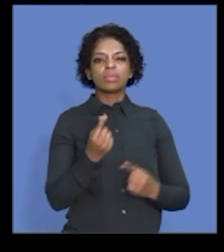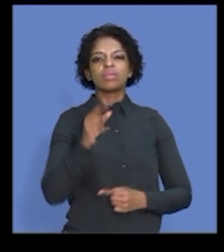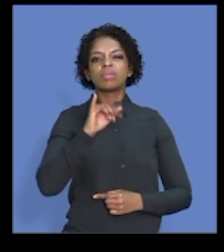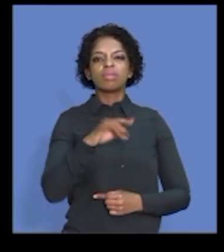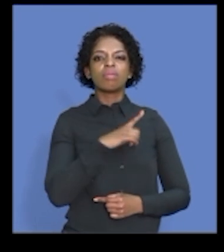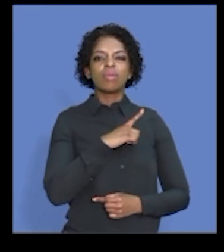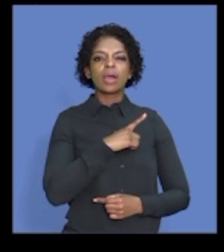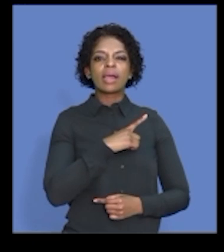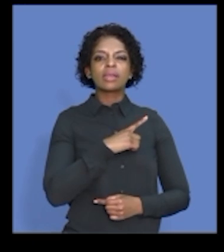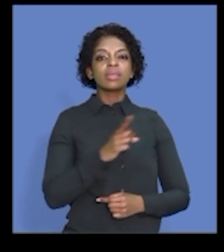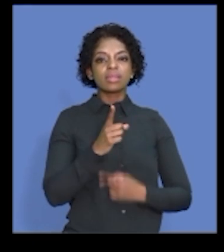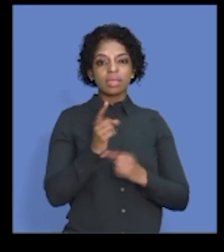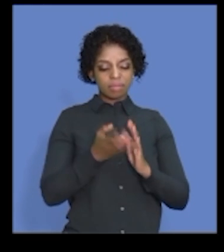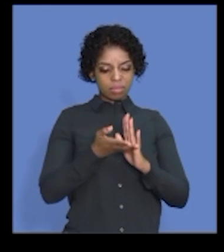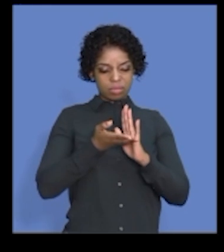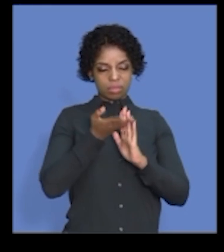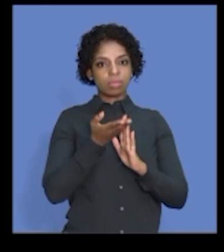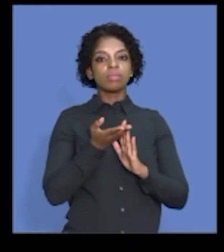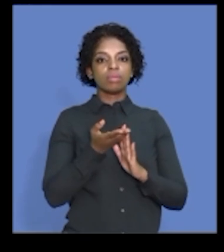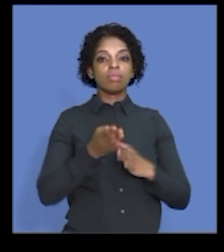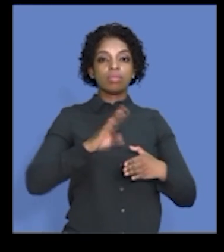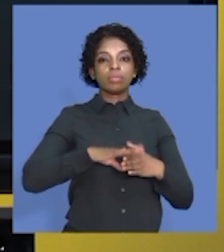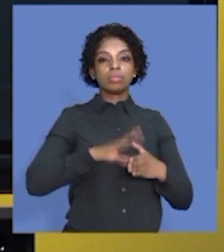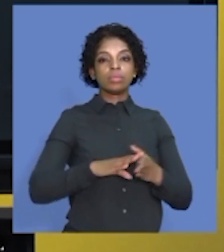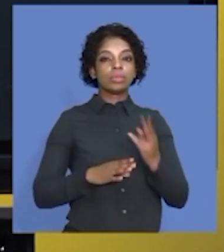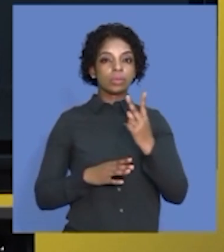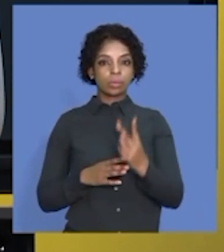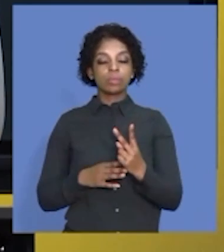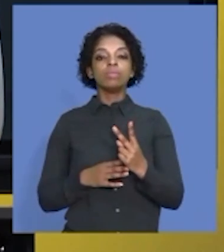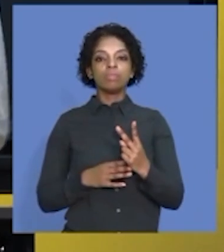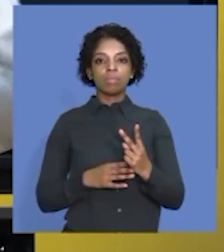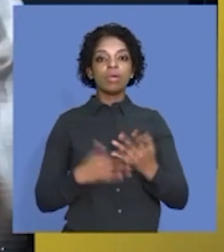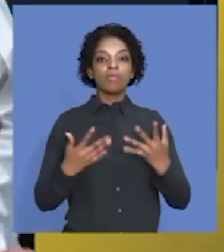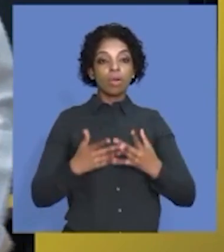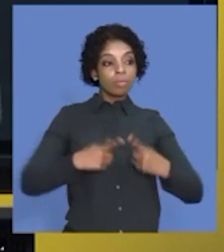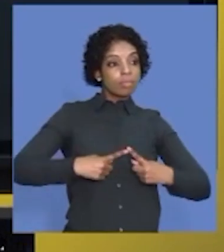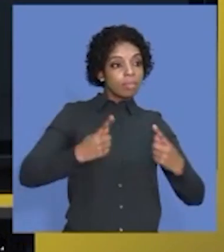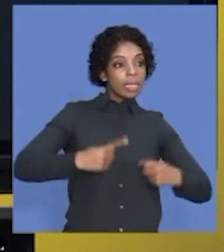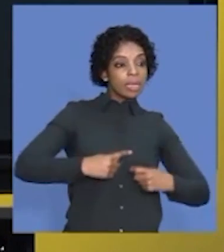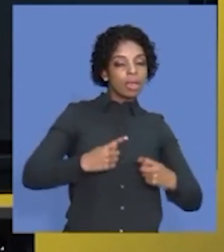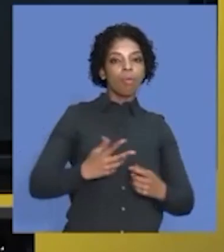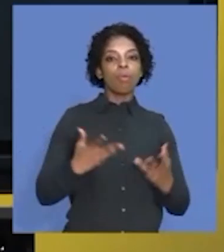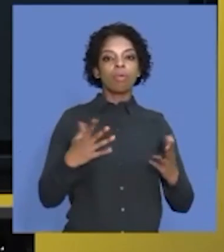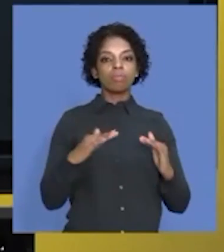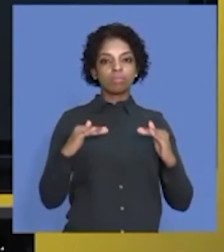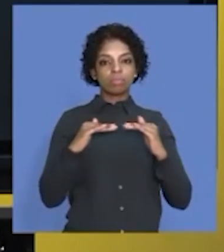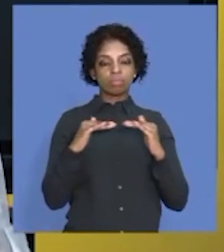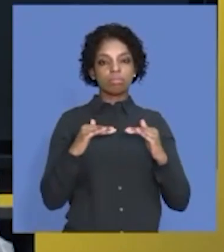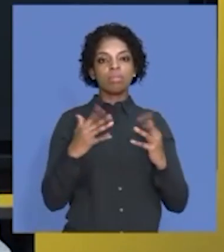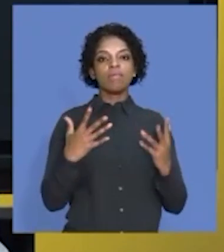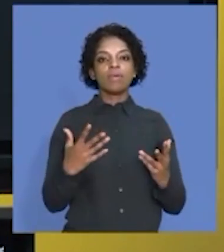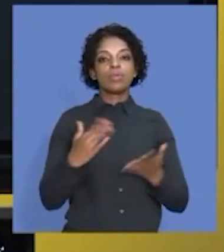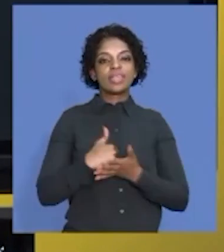as they are retaining more profit. So they do this for two reasons, either for expansion or for equalization